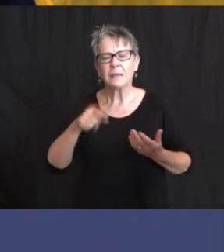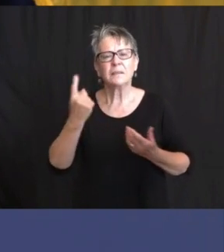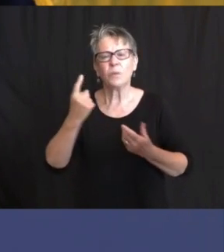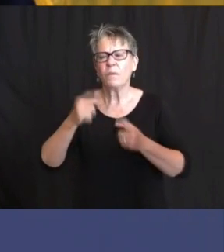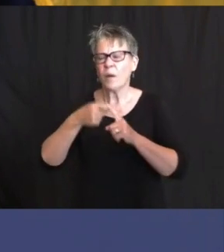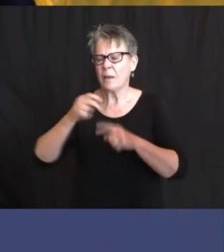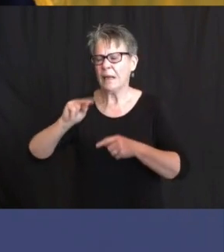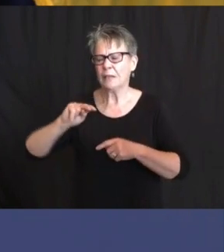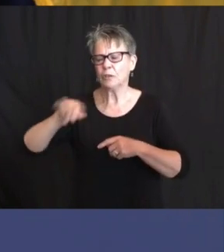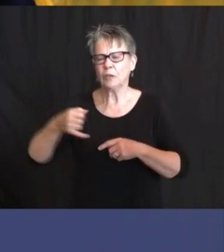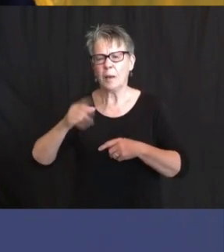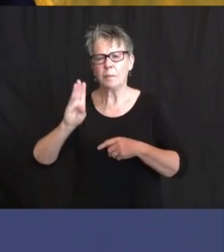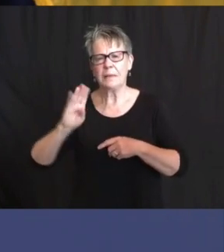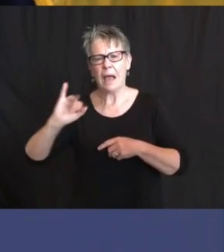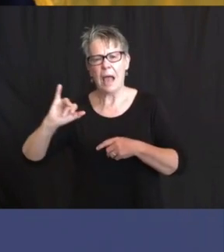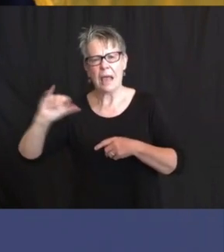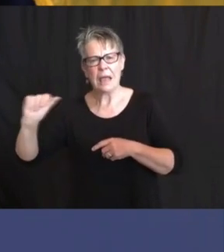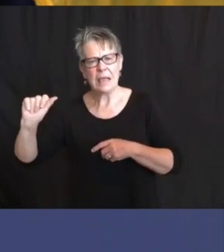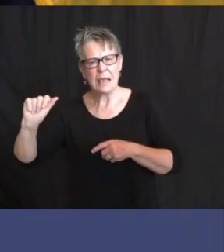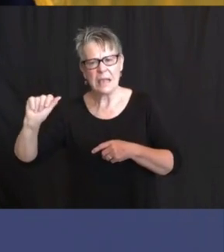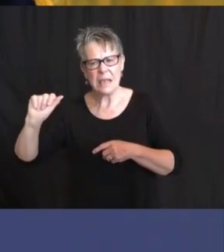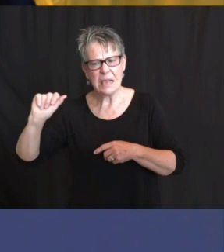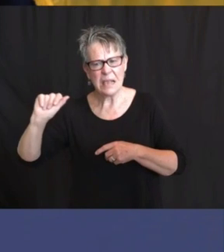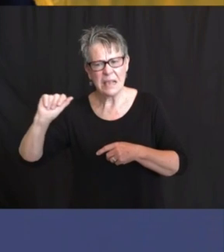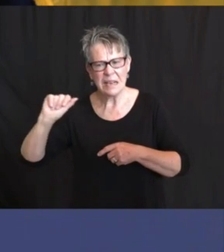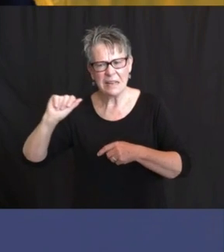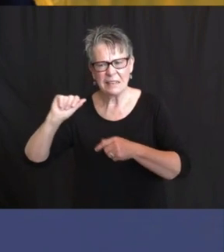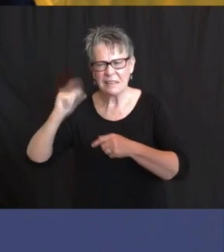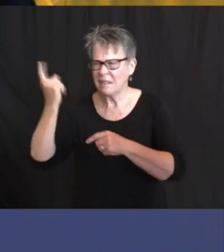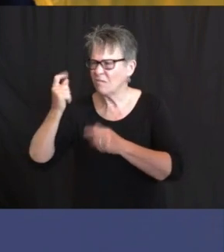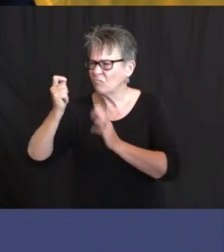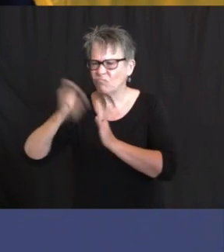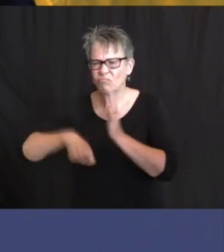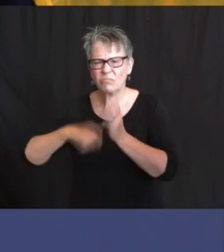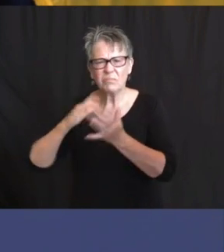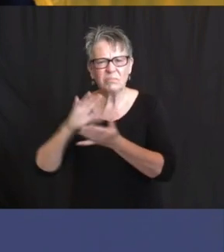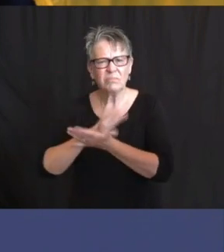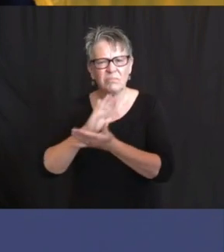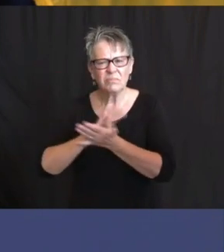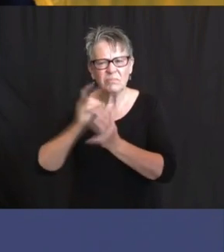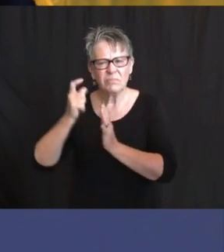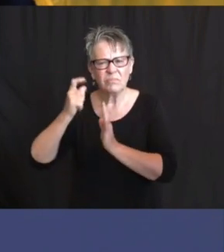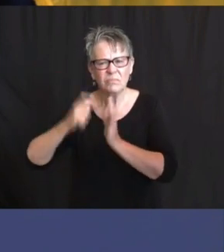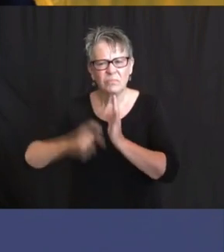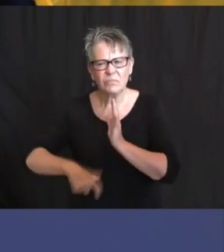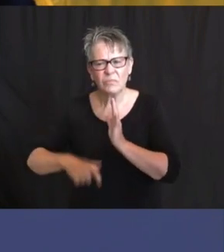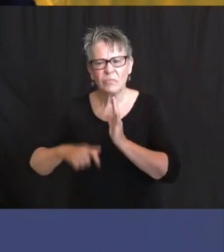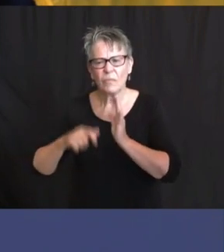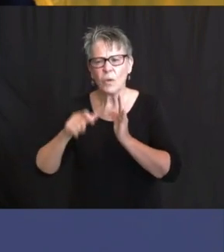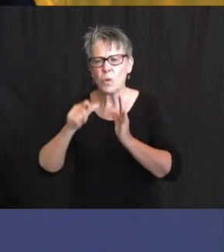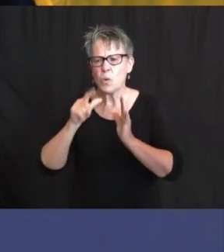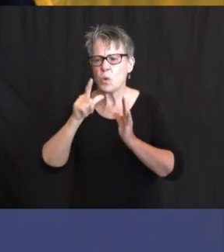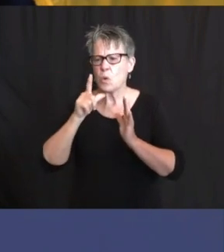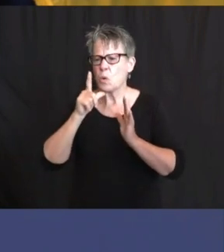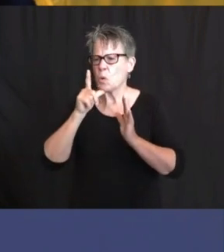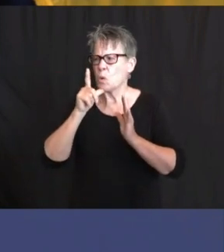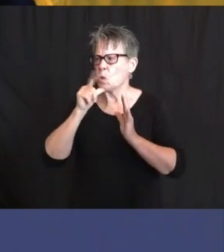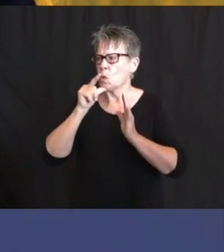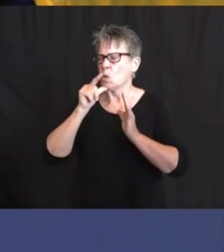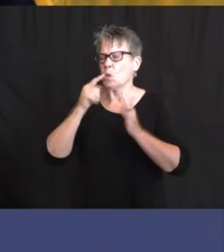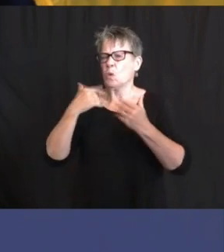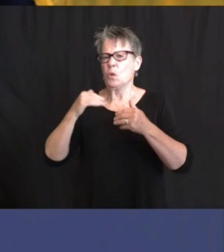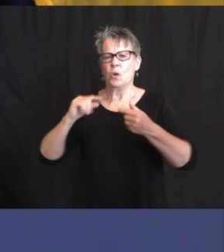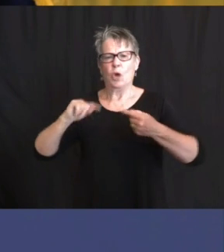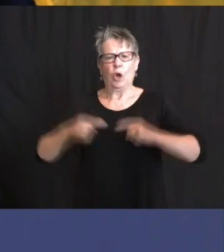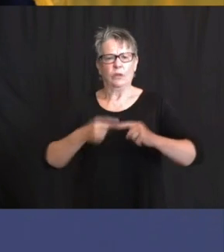private sector workers have been the ones really hurt by the pandemic because businesses were forced to close, high and historic unemployment, furloughs,